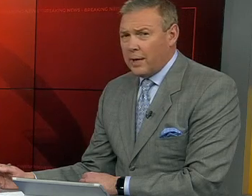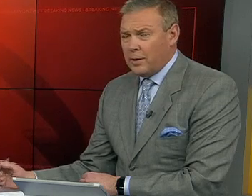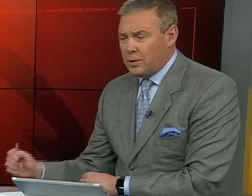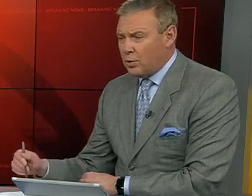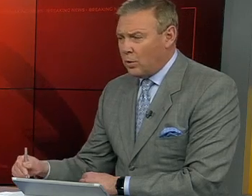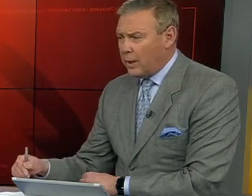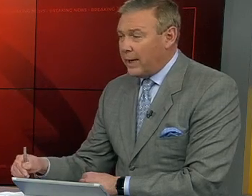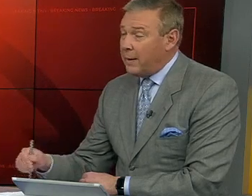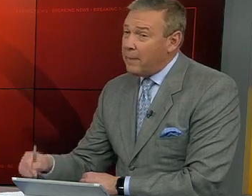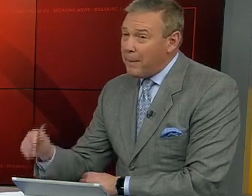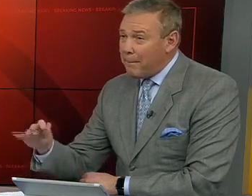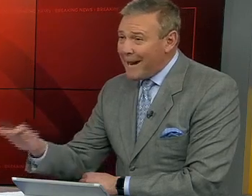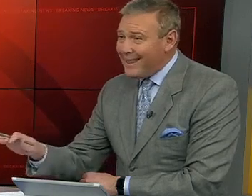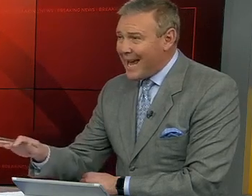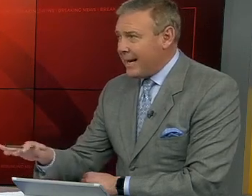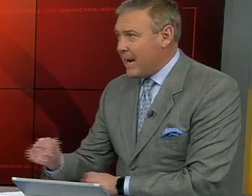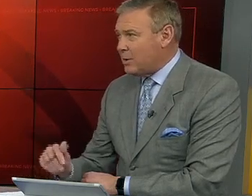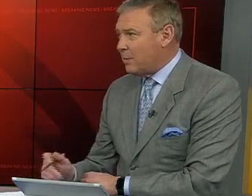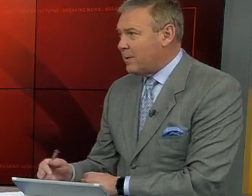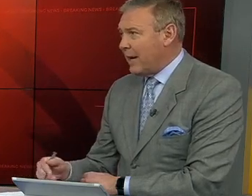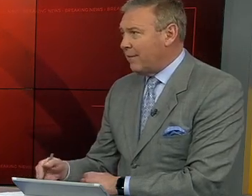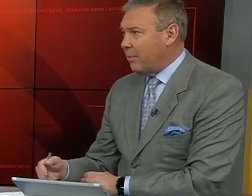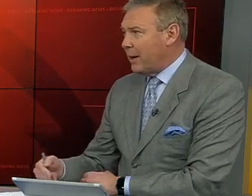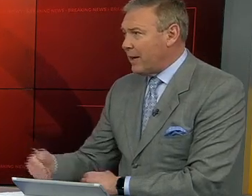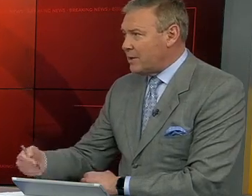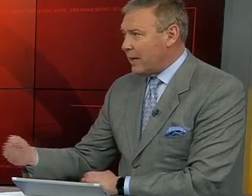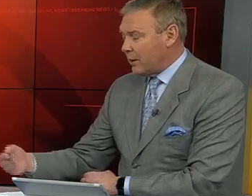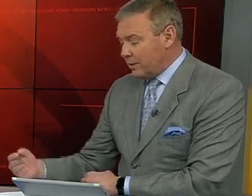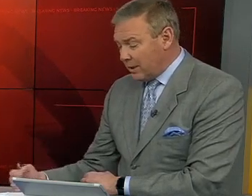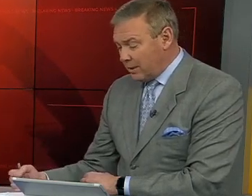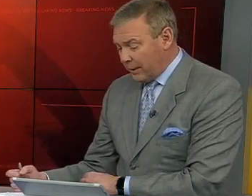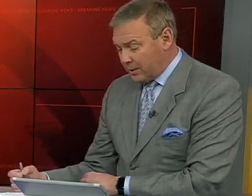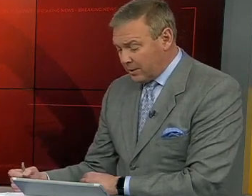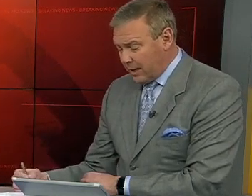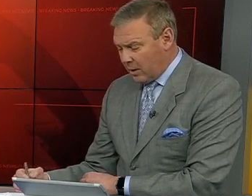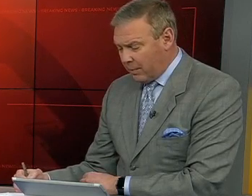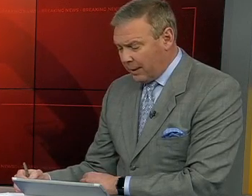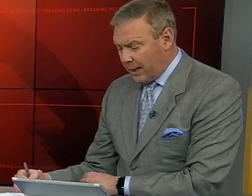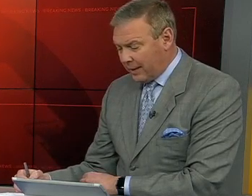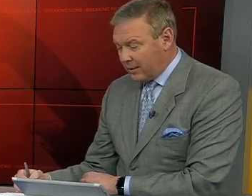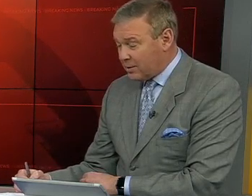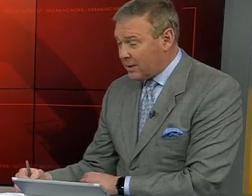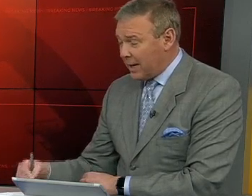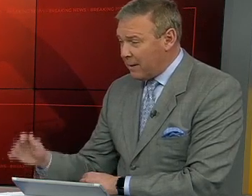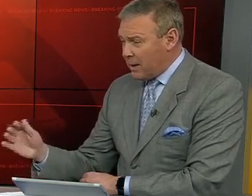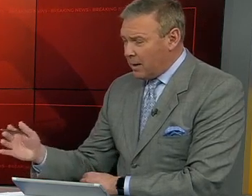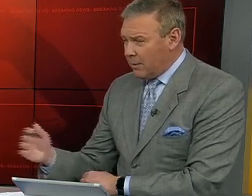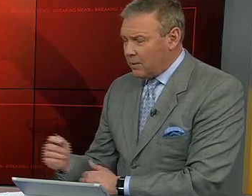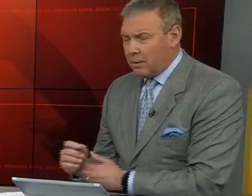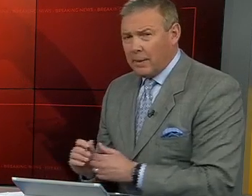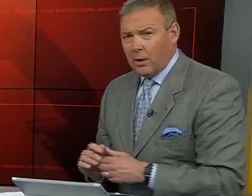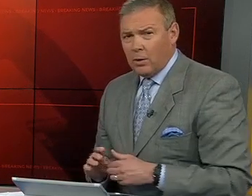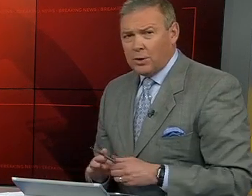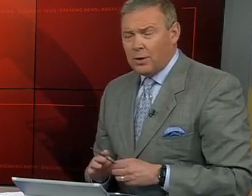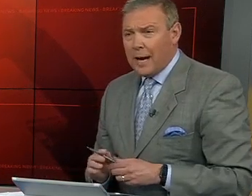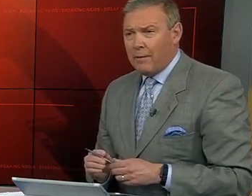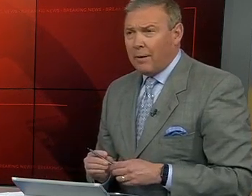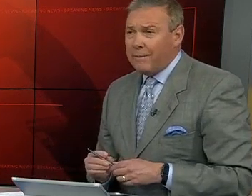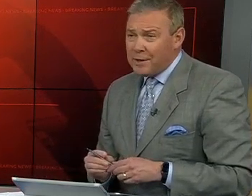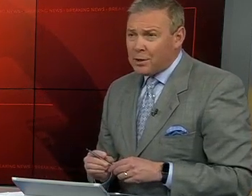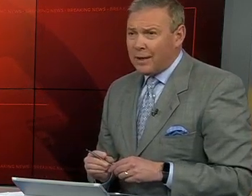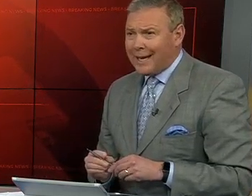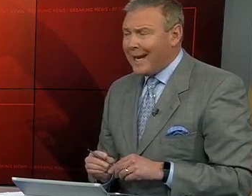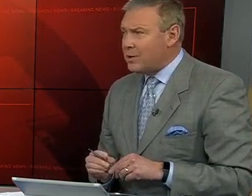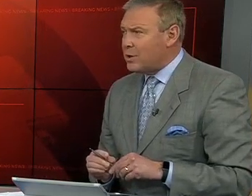gone through that store and made that announcement to everybody as they are continuing to stay open at this time. We talked about Ocean